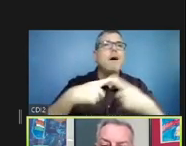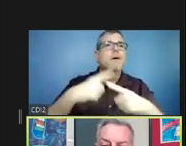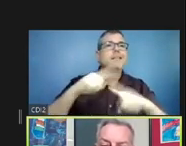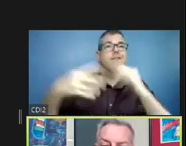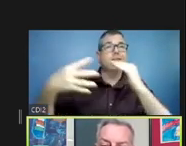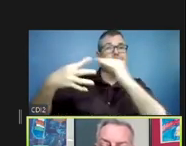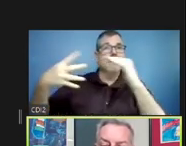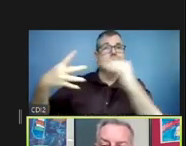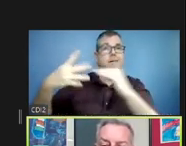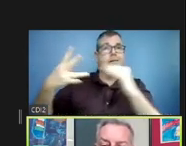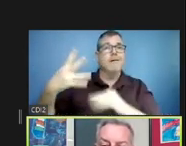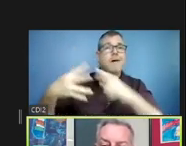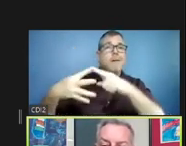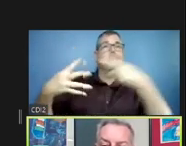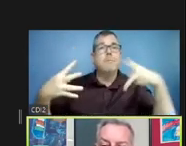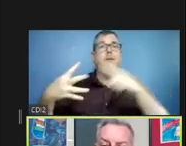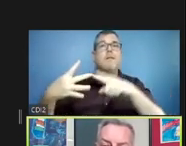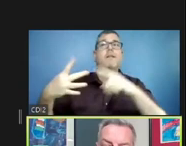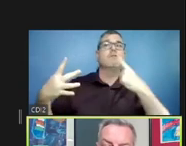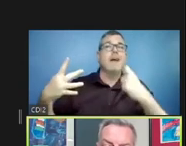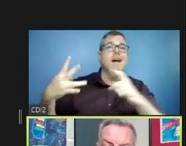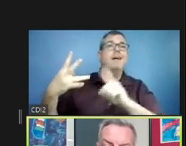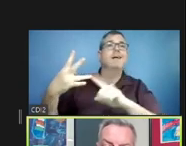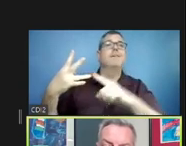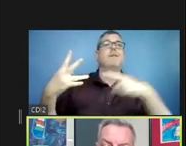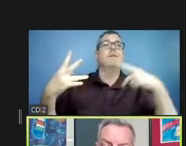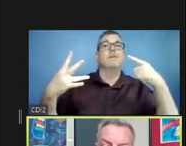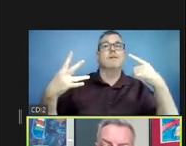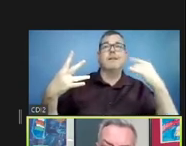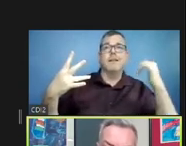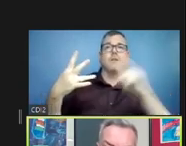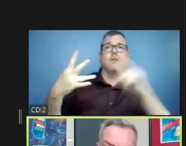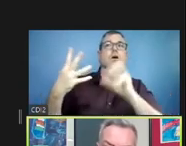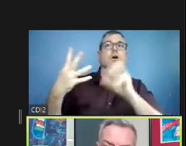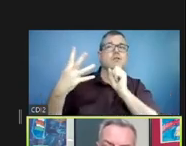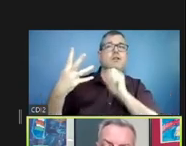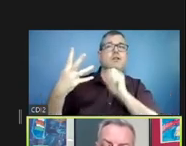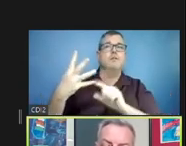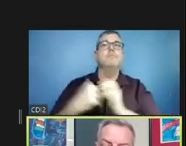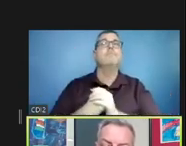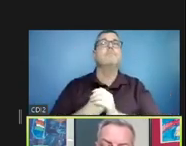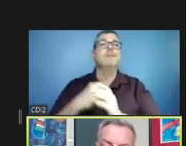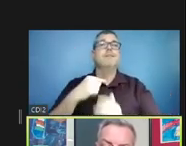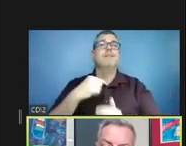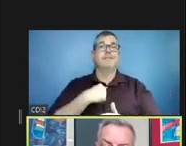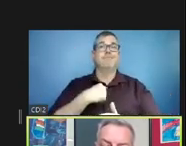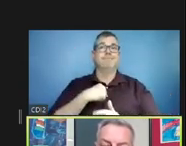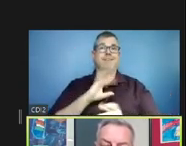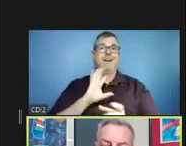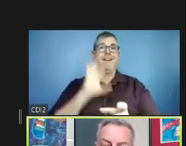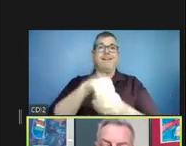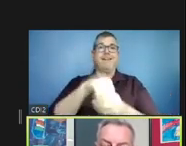Vaccine Advisory Committee that has 70 members. Fortunately, among those 70, there are 5 members